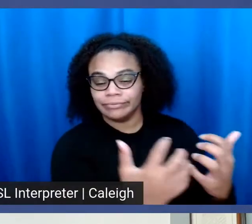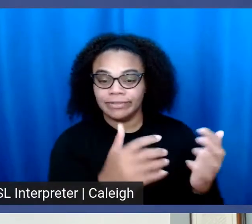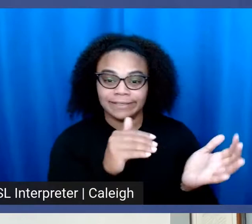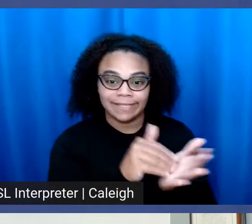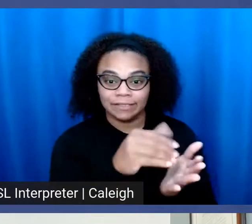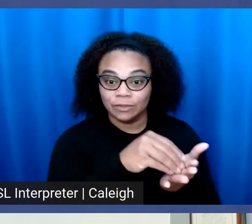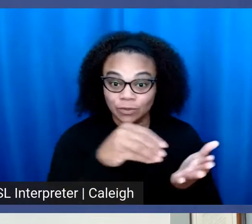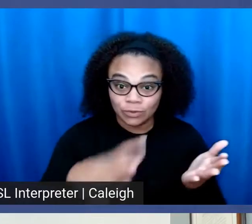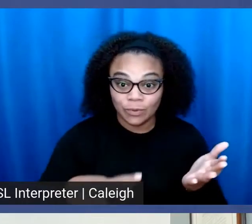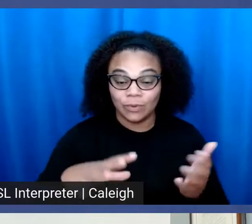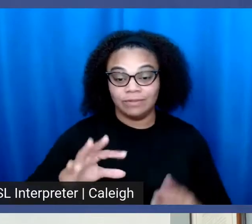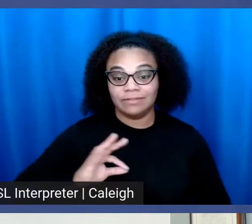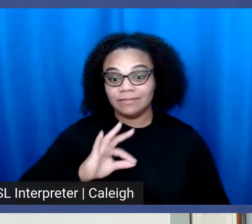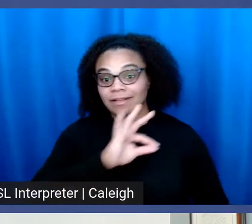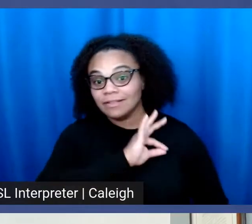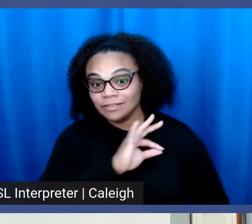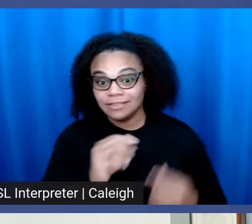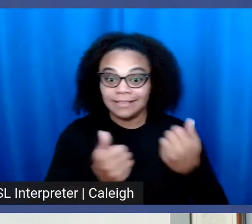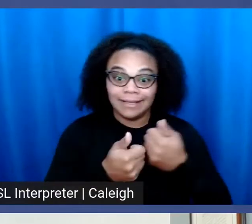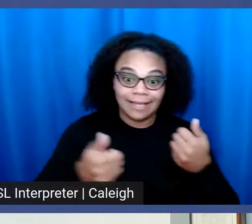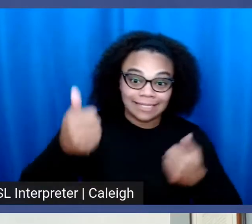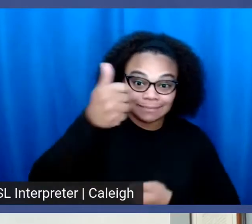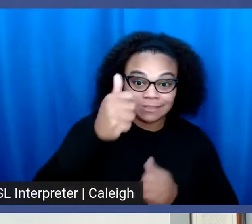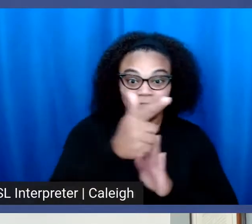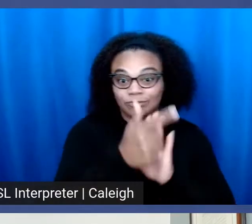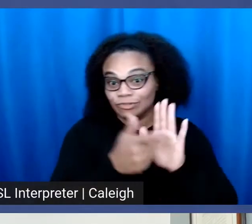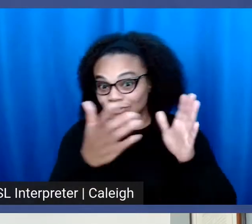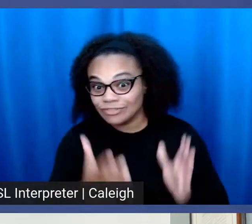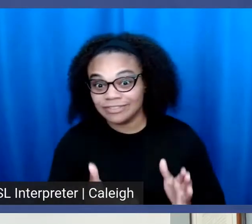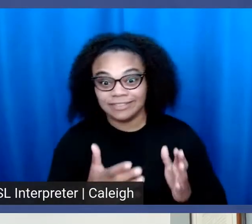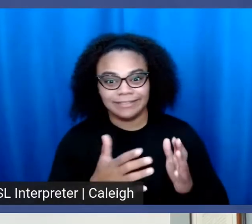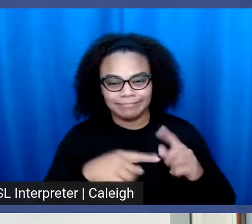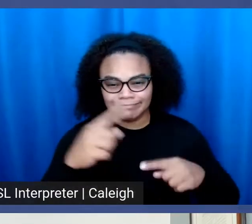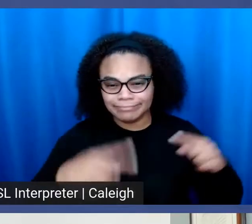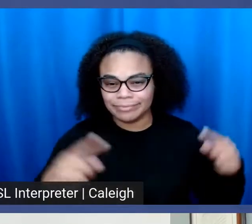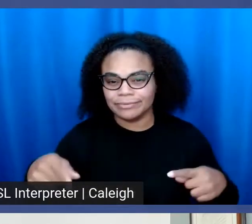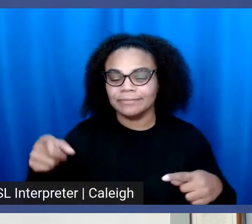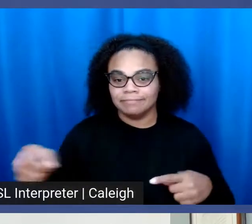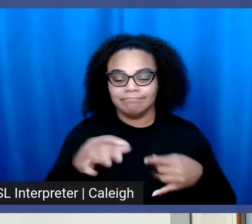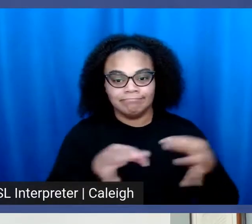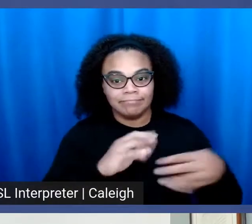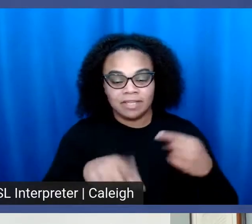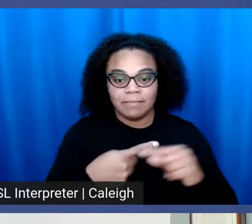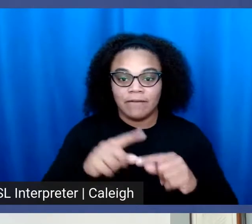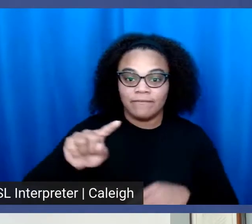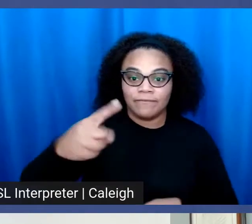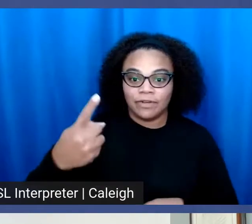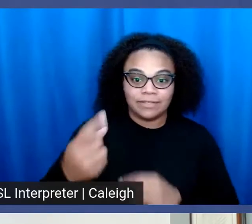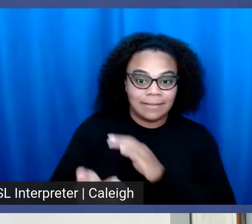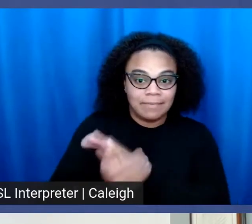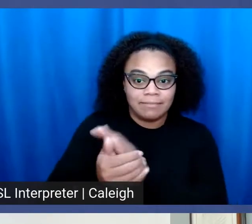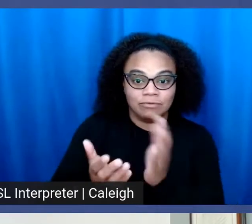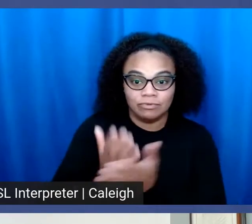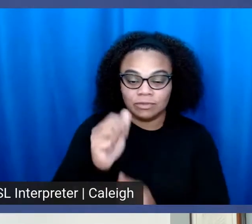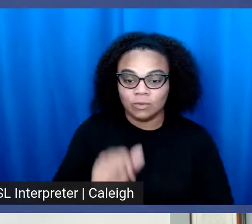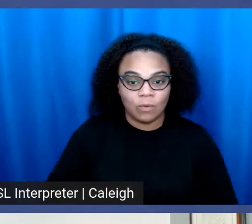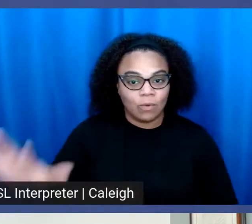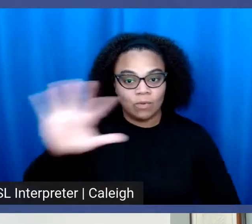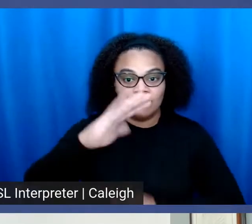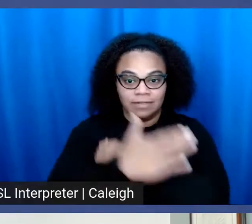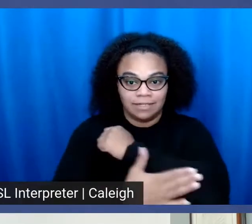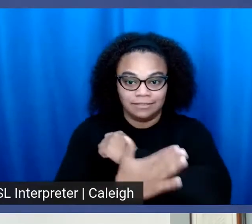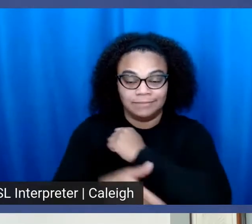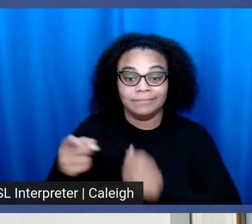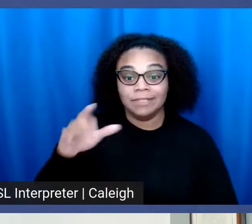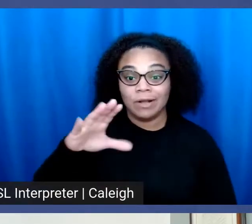and attorneys about First Amendment rights at events across the country. A co-author of First Things